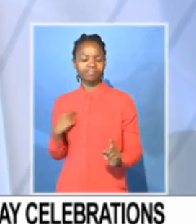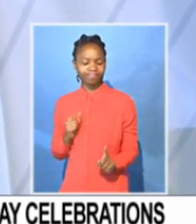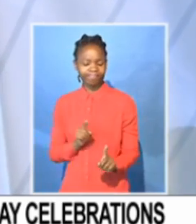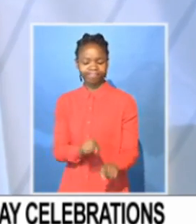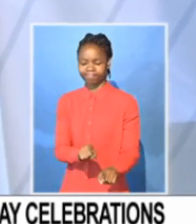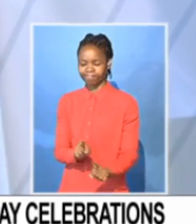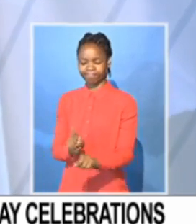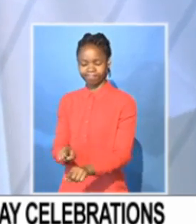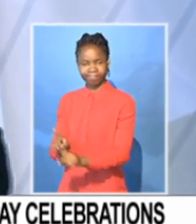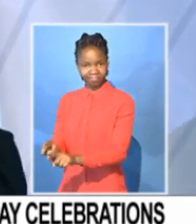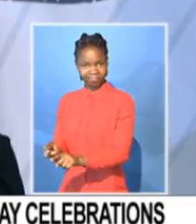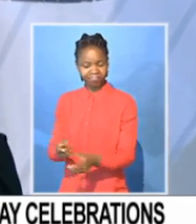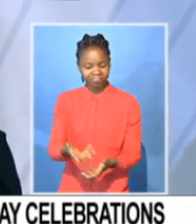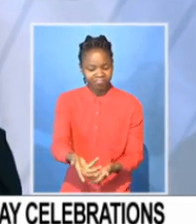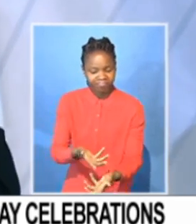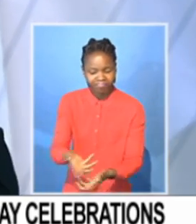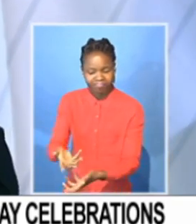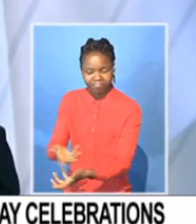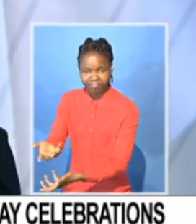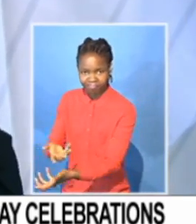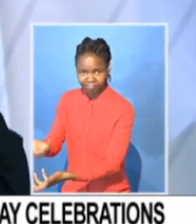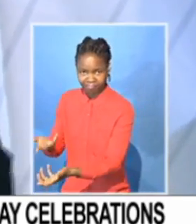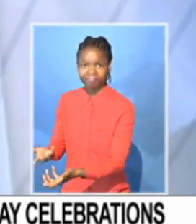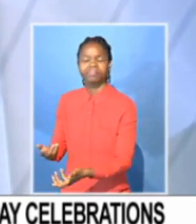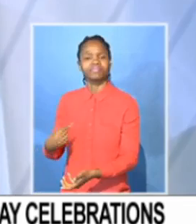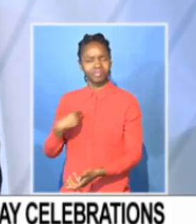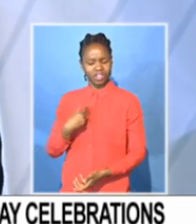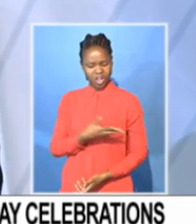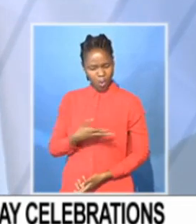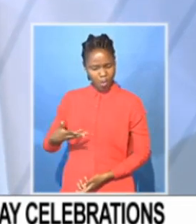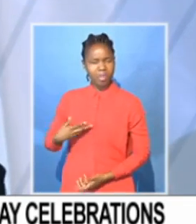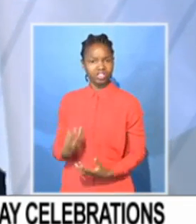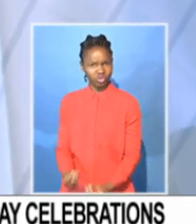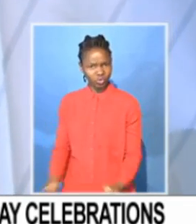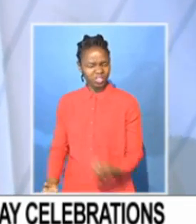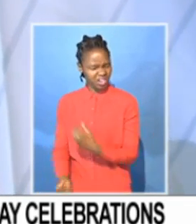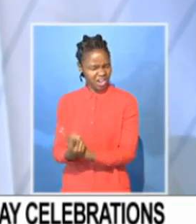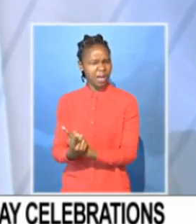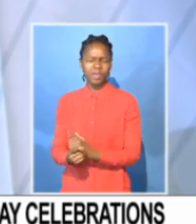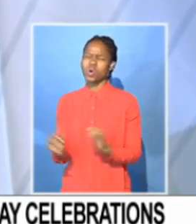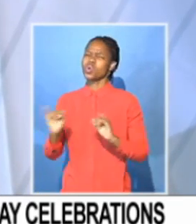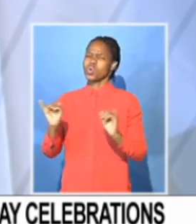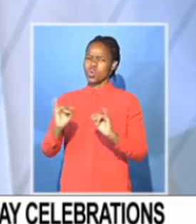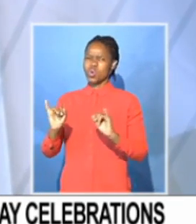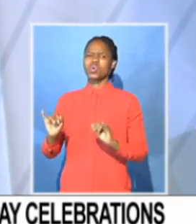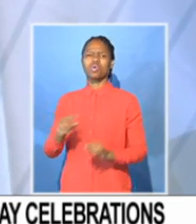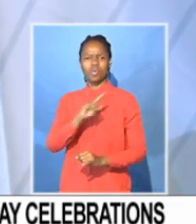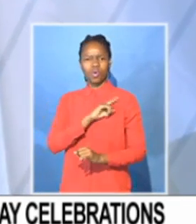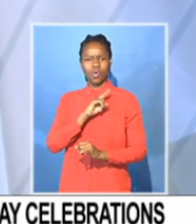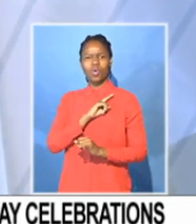on violence against women and children to mark the beginning of 16 days